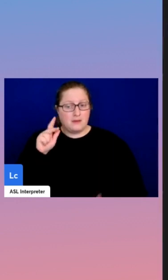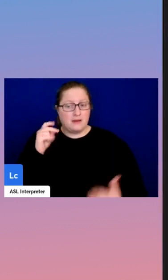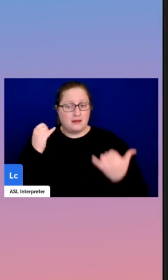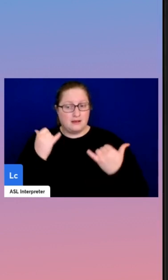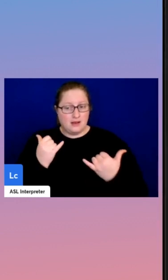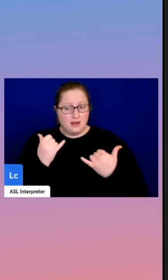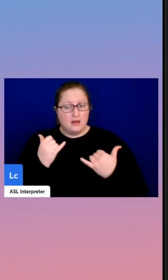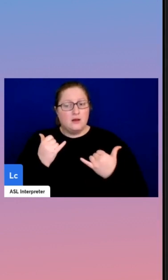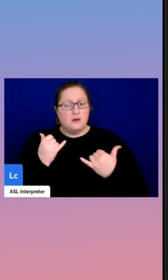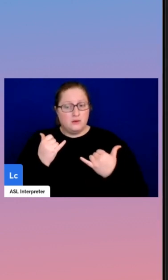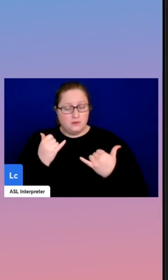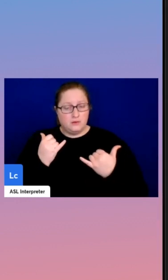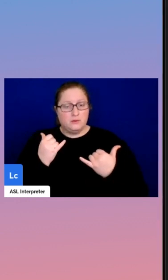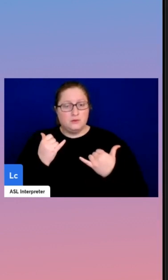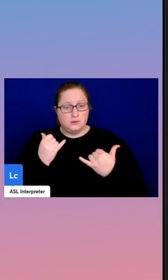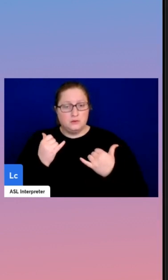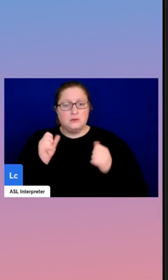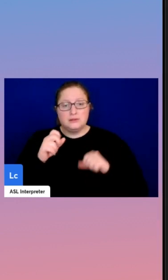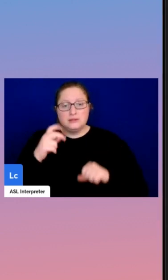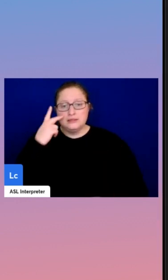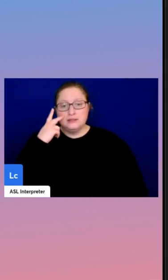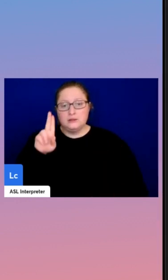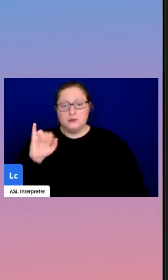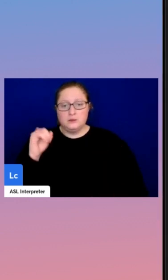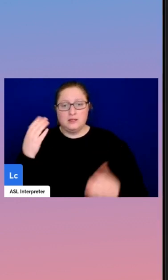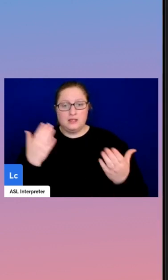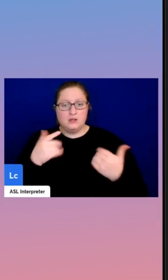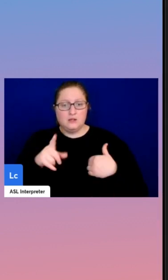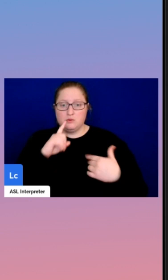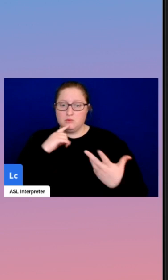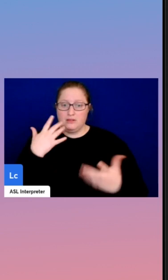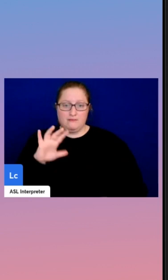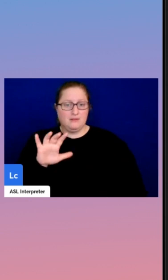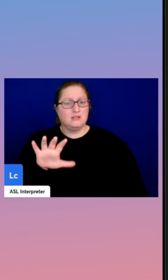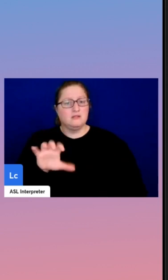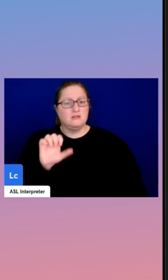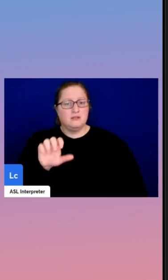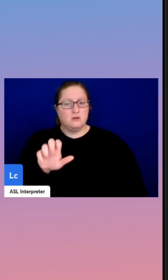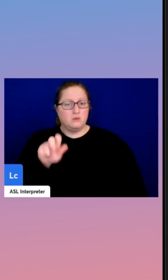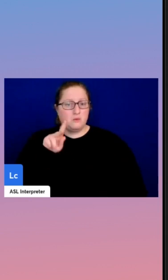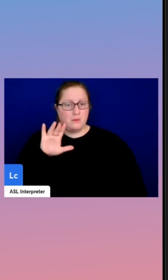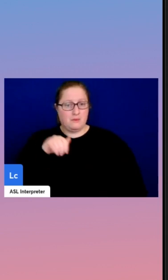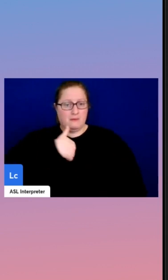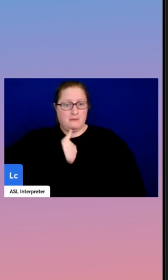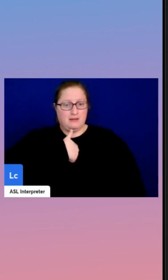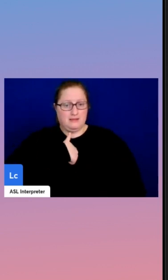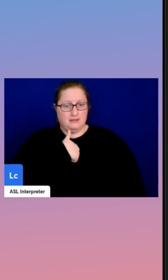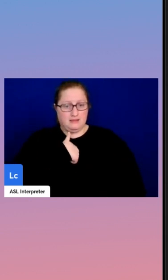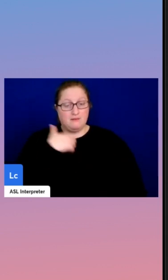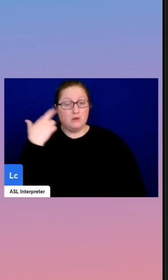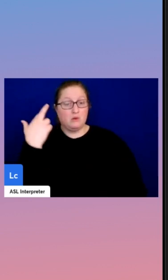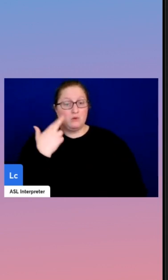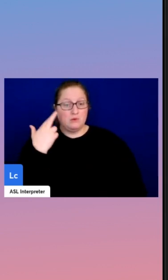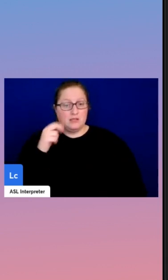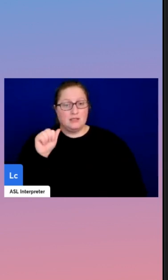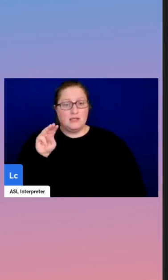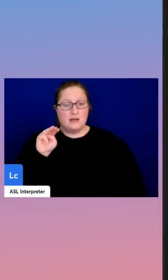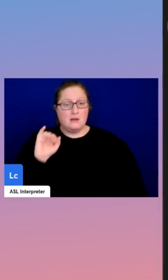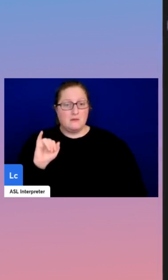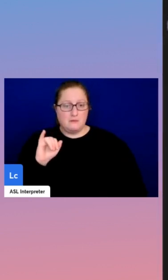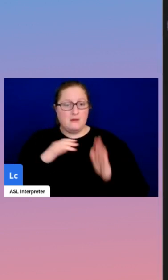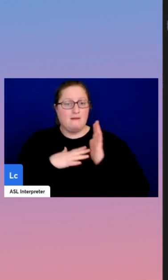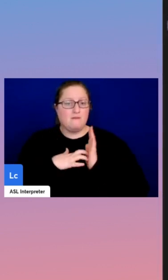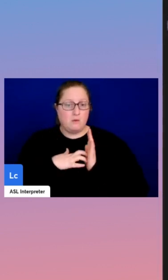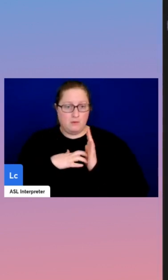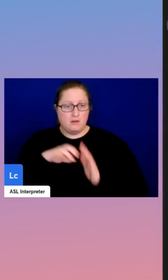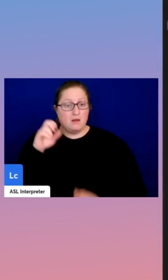So as you can see in the UI here, I can see that this has been revoked by myself, and the reason is this AMI is vulnerable.